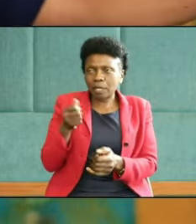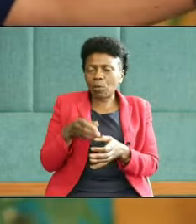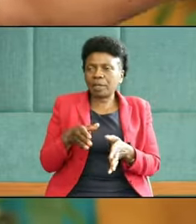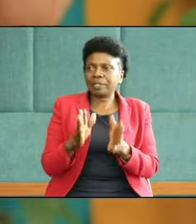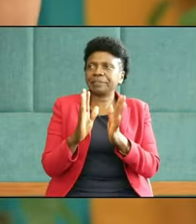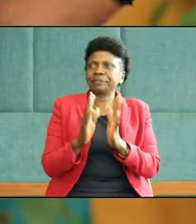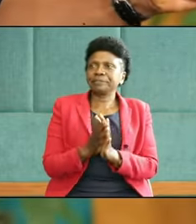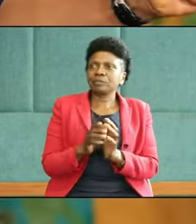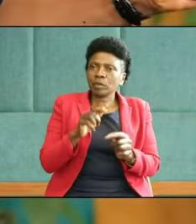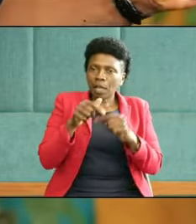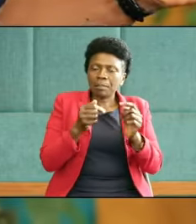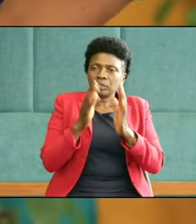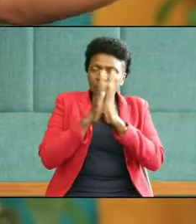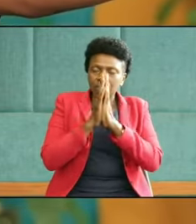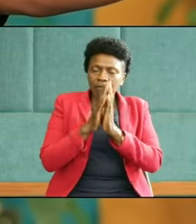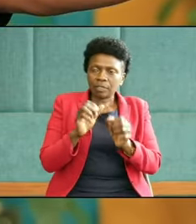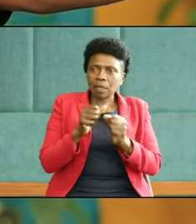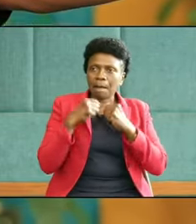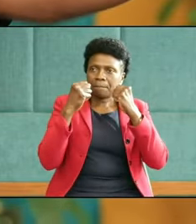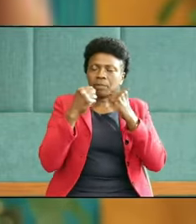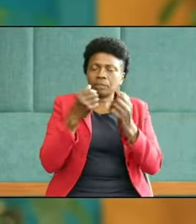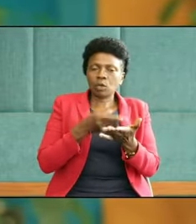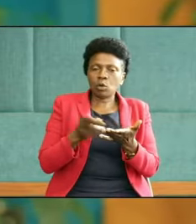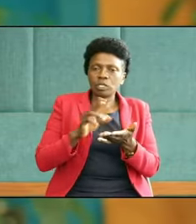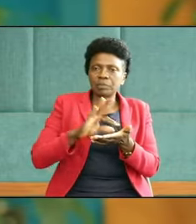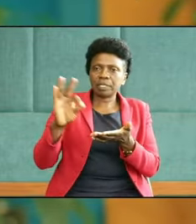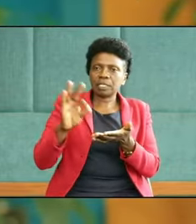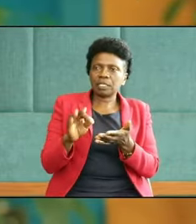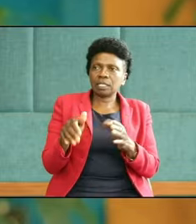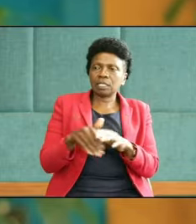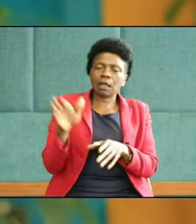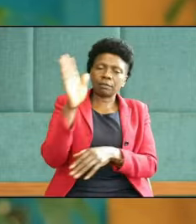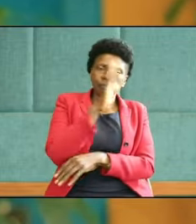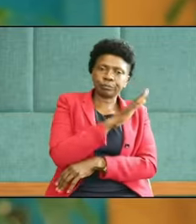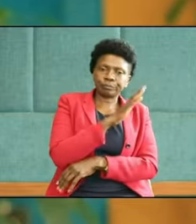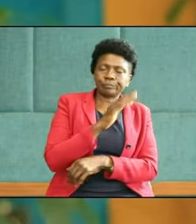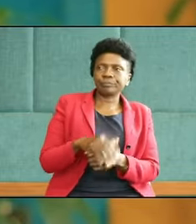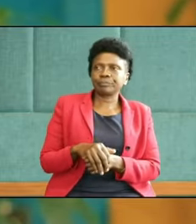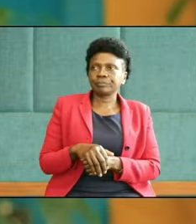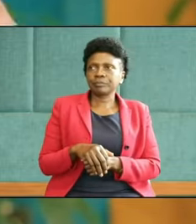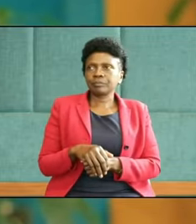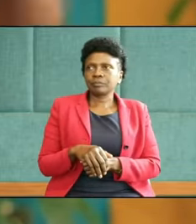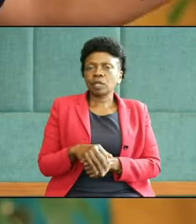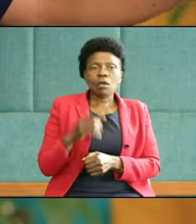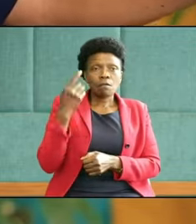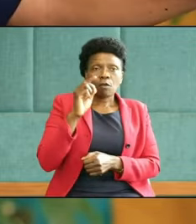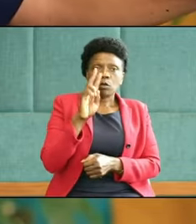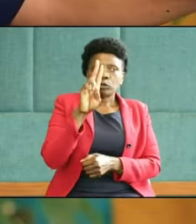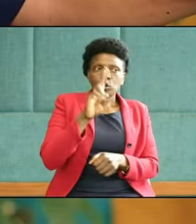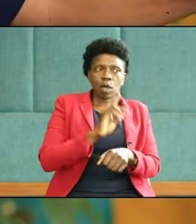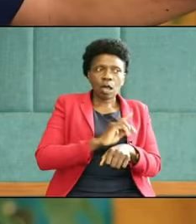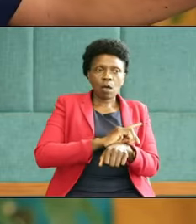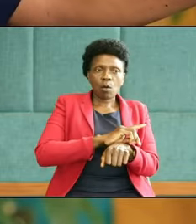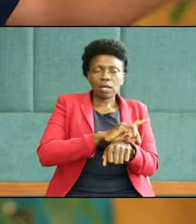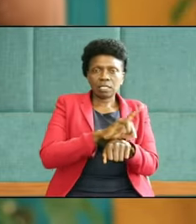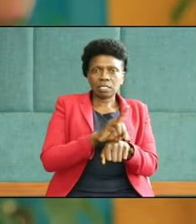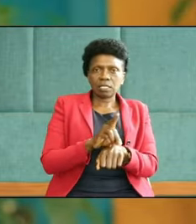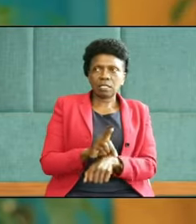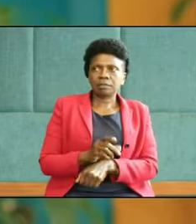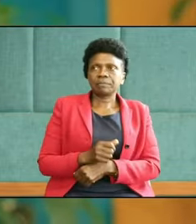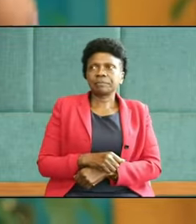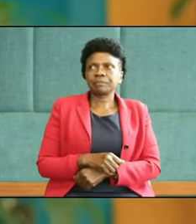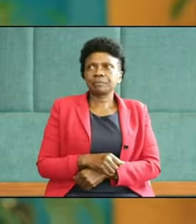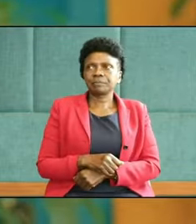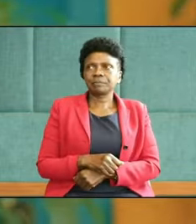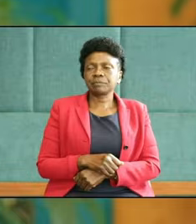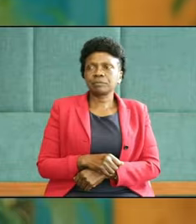are coming to pray for the power of the Holy Spirit in the afternoon. I'm going to be here to lead it myself. For 2 hours, we are just going to pray in this place. We'll